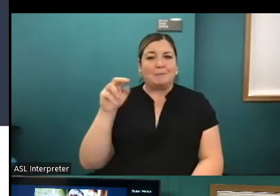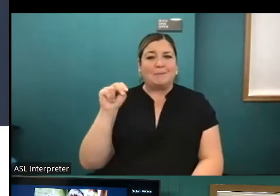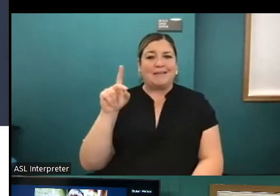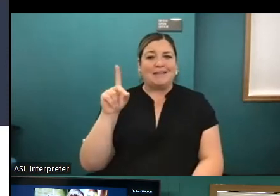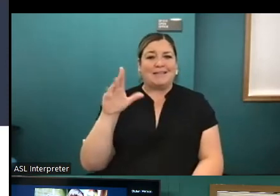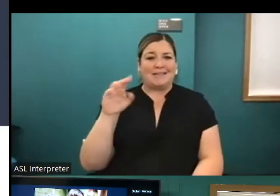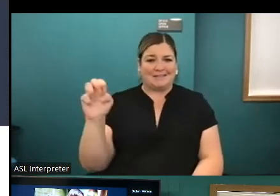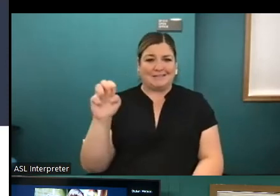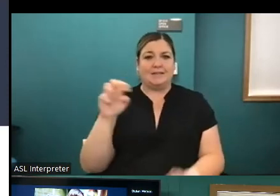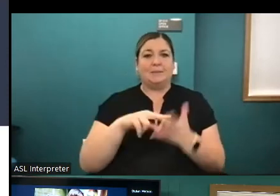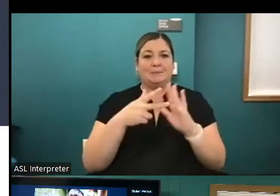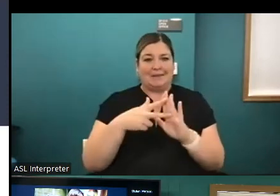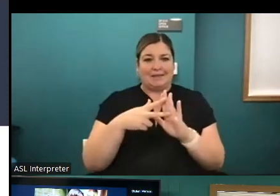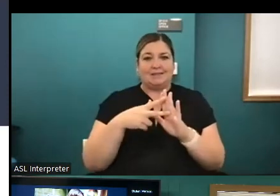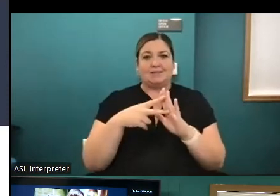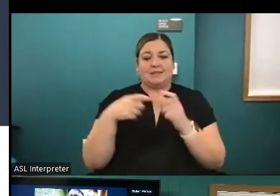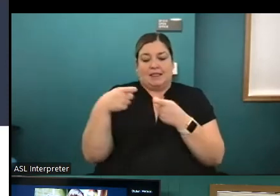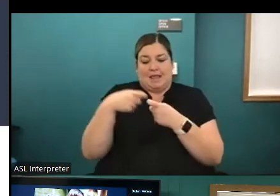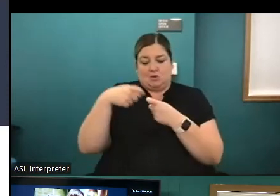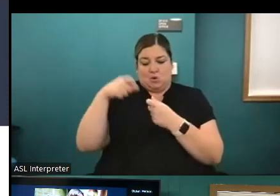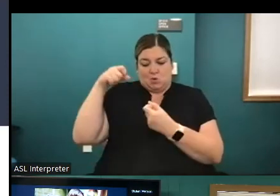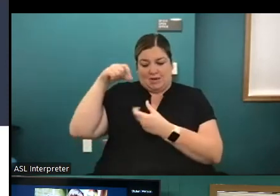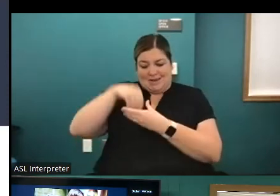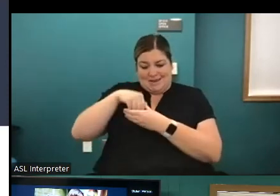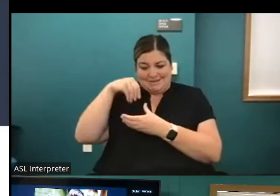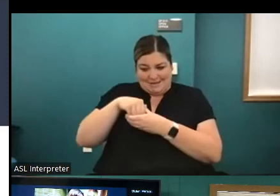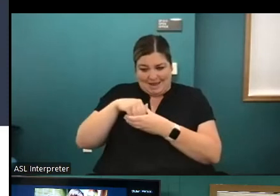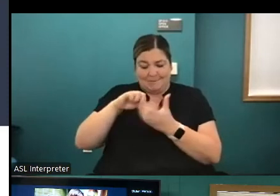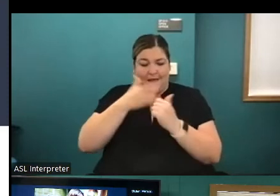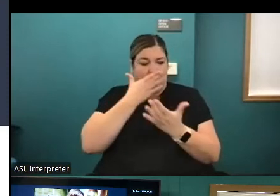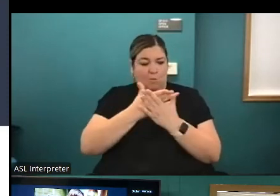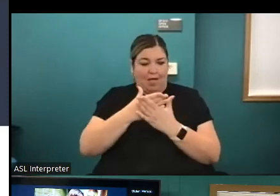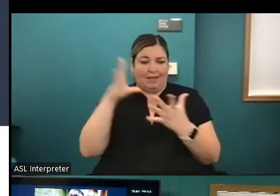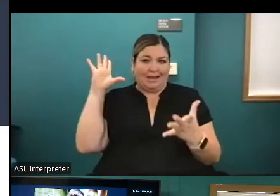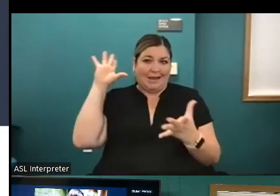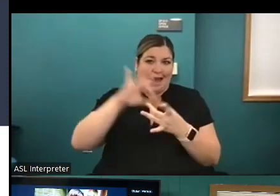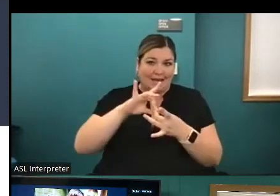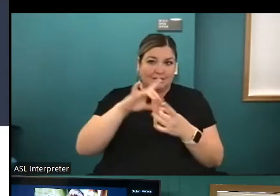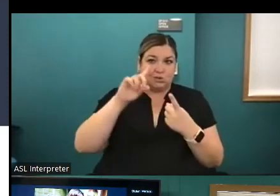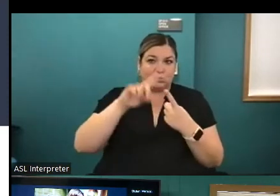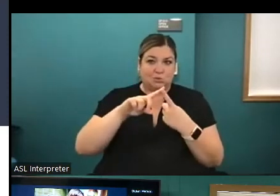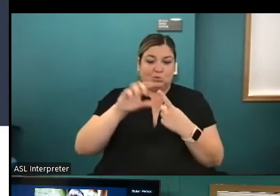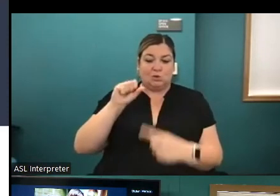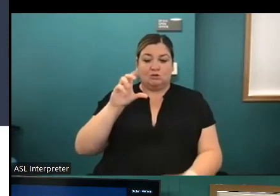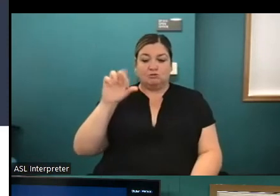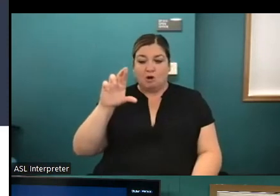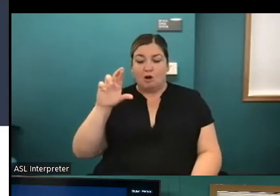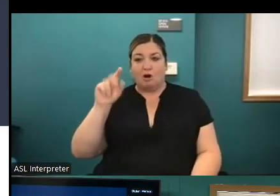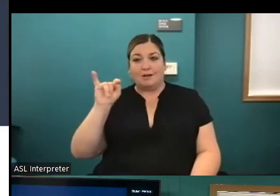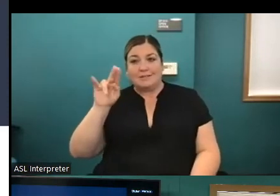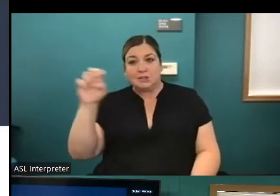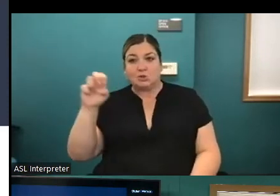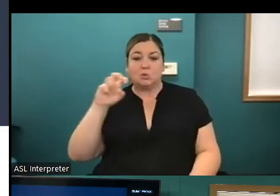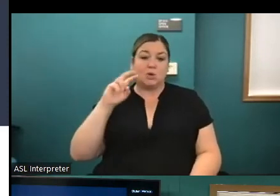so the electrode is in there. How well is it connected to the scar tissue and the nerve and the tissues in there? And it should